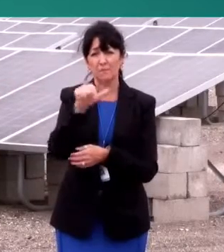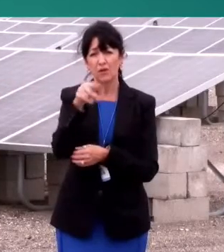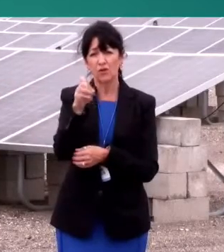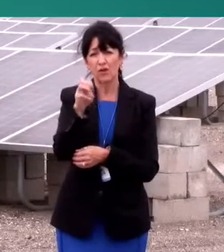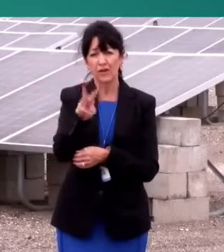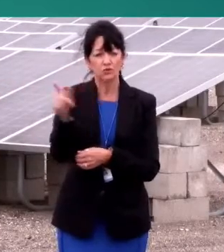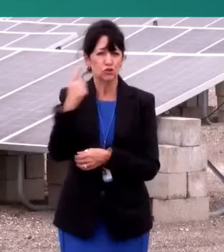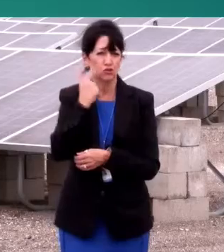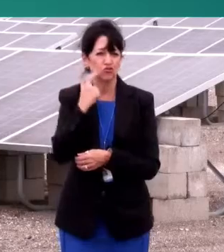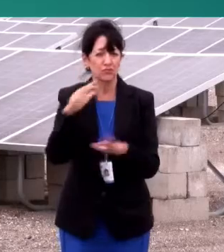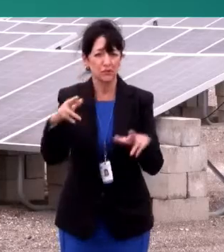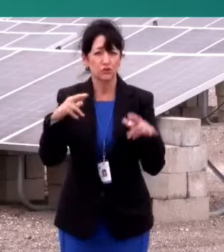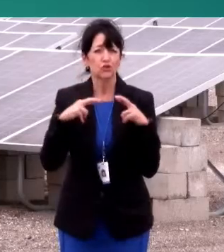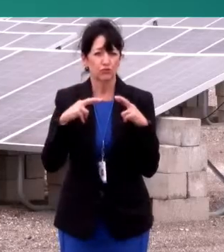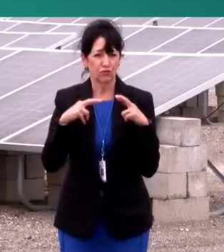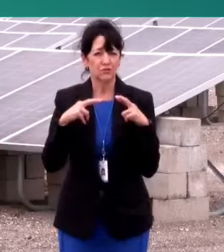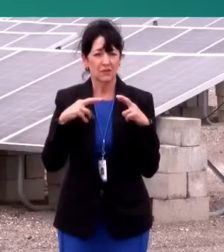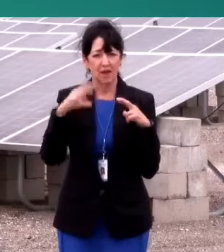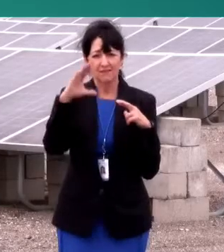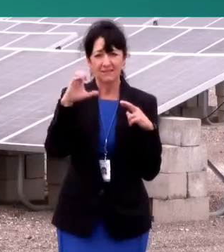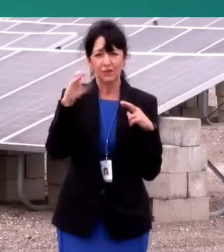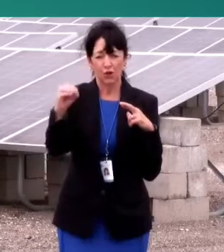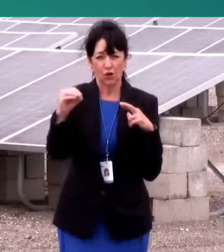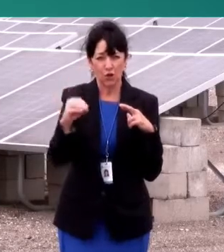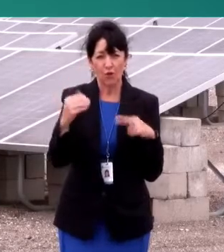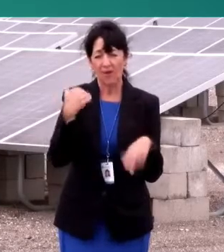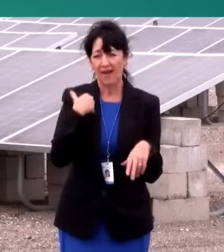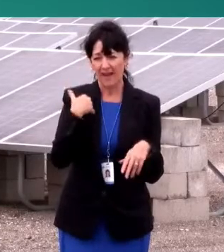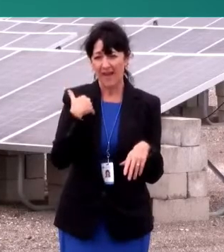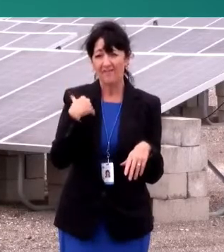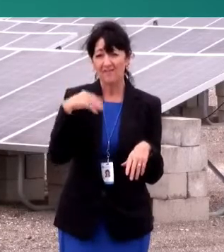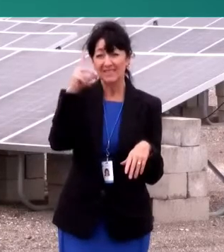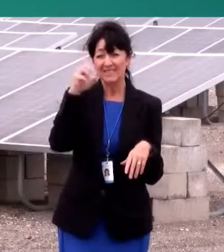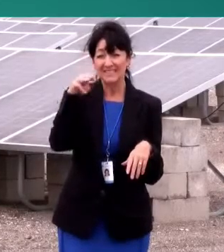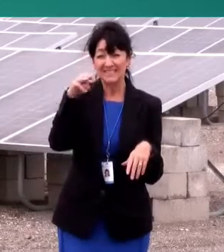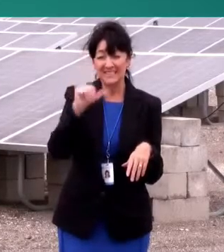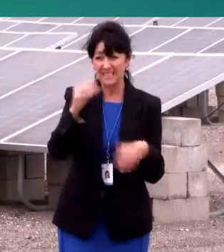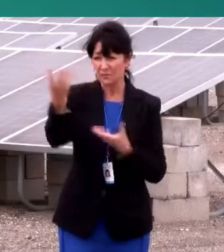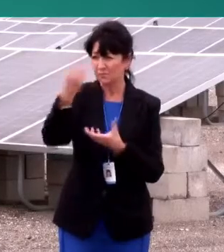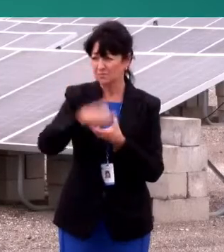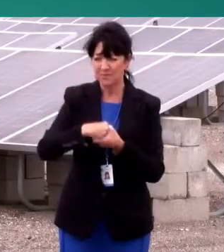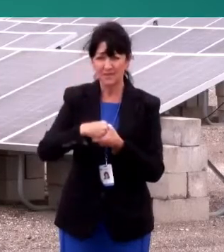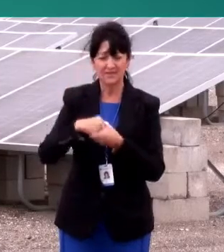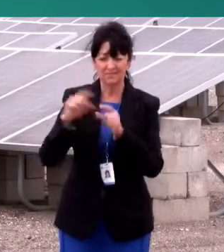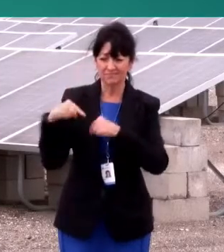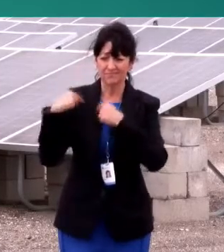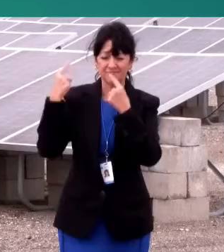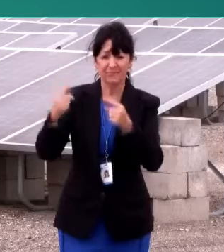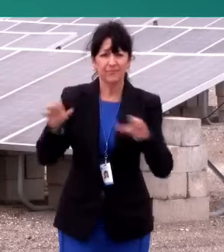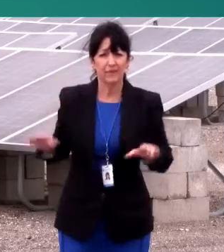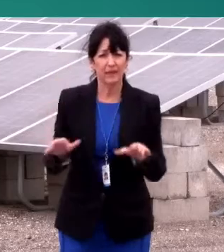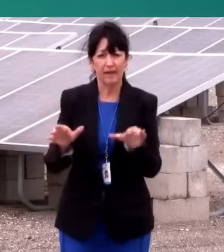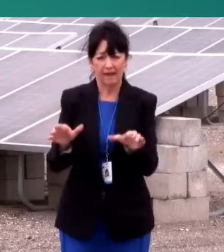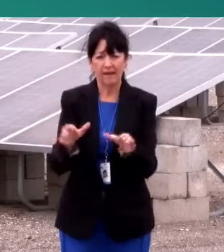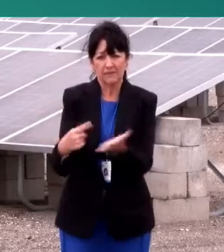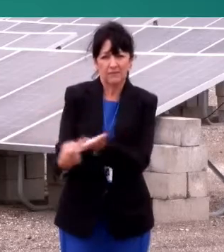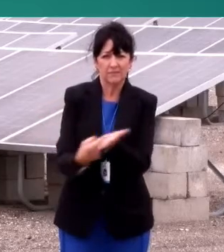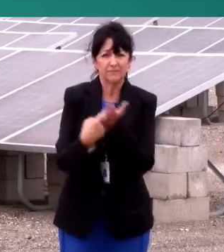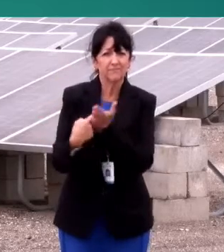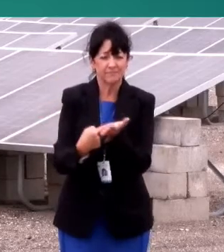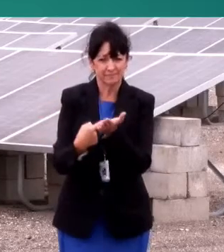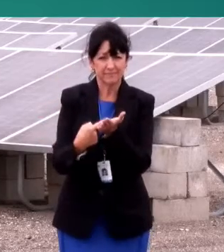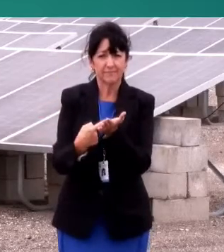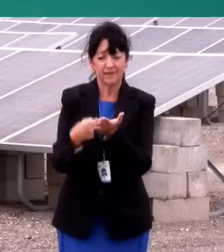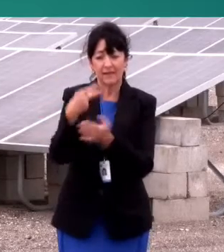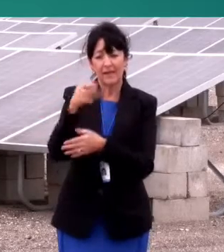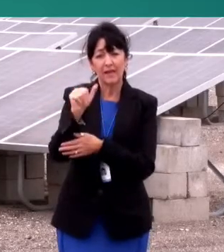retired CEO, and now Dave Shapley. We have DMEC, who has been at the table actively talking about this. Pat McCullough,